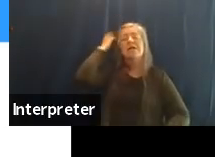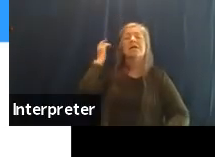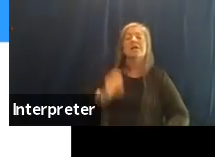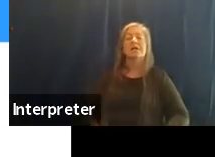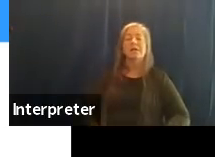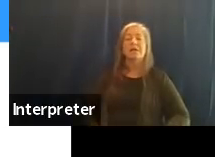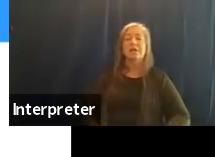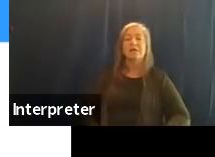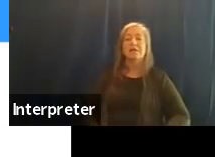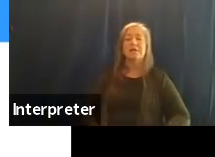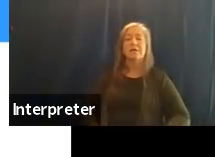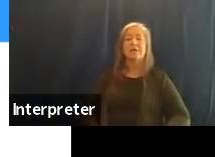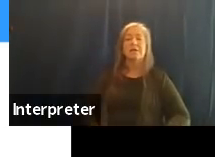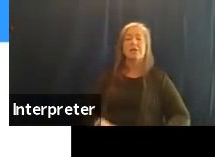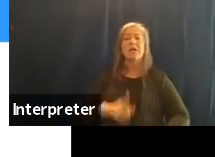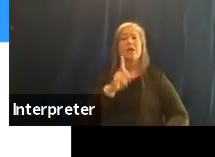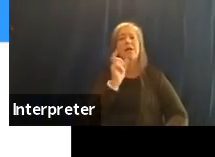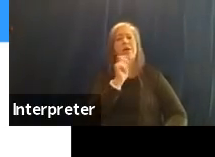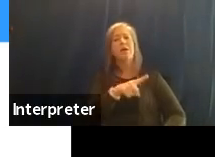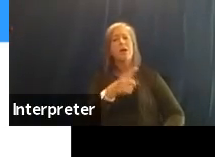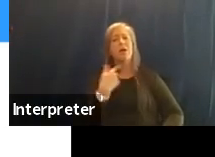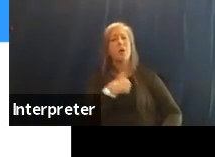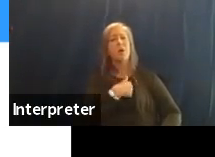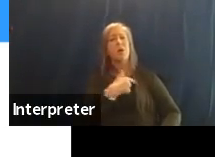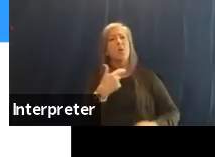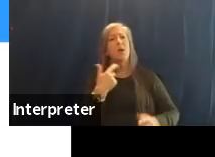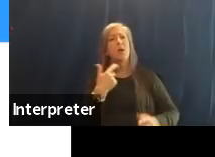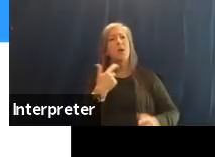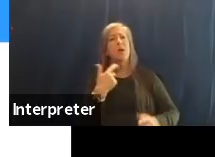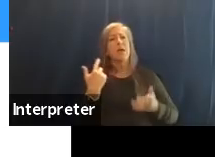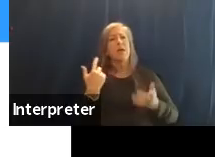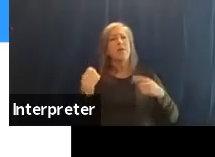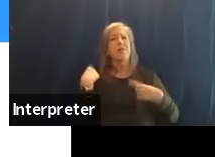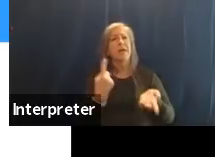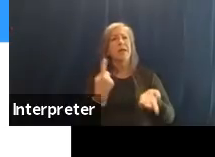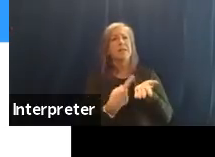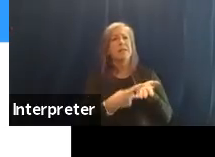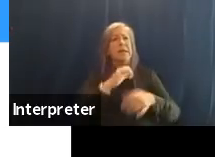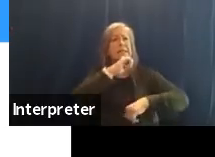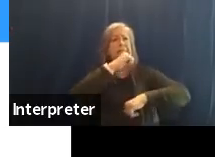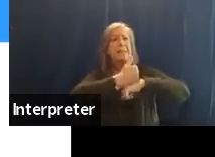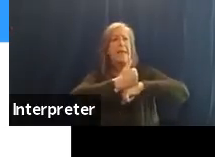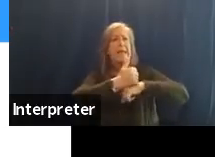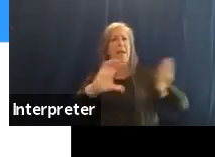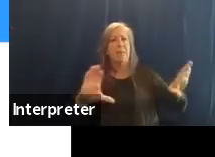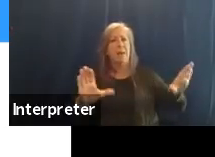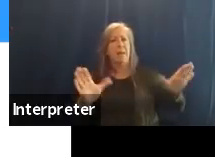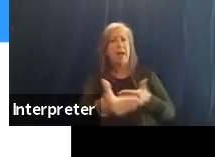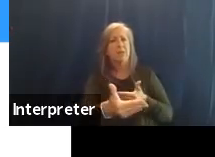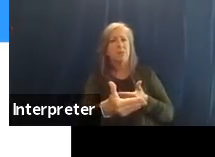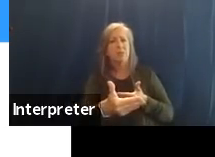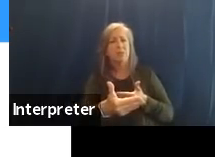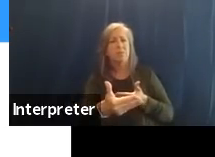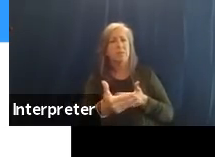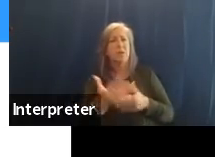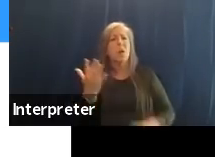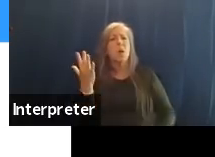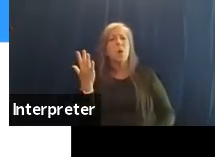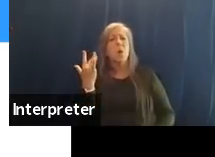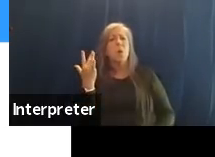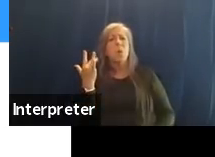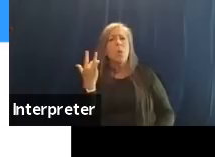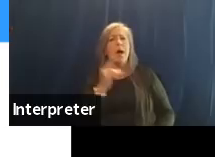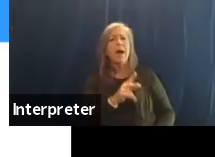up classrooms, and why just kindergarten through fourth grade